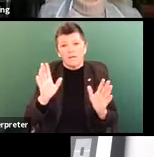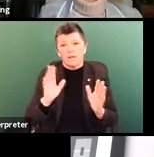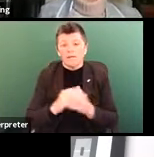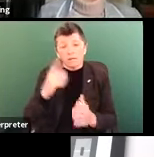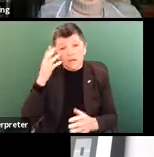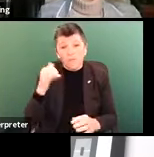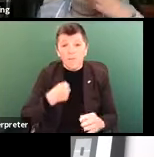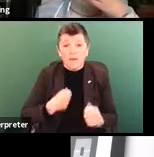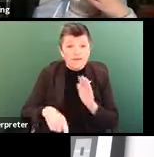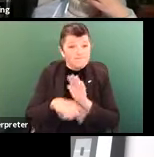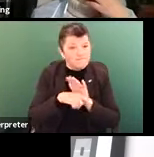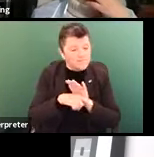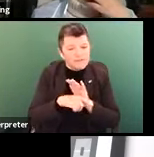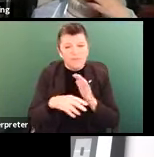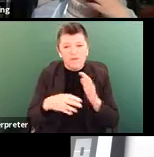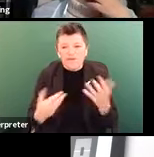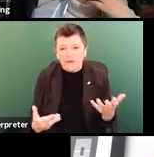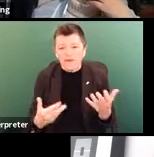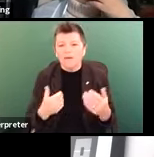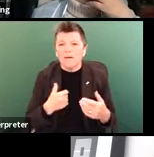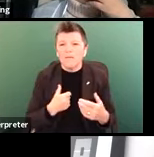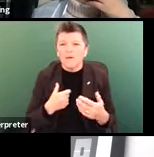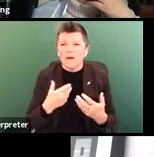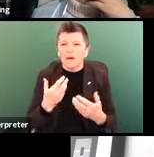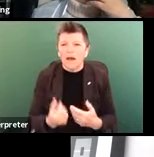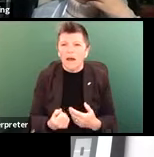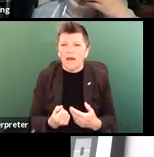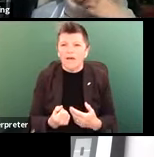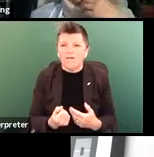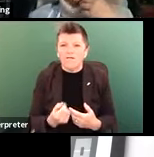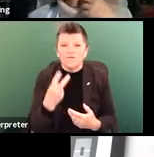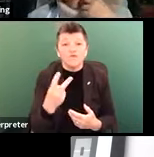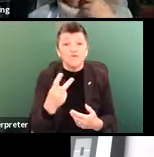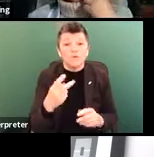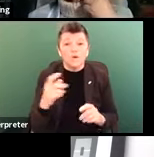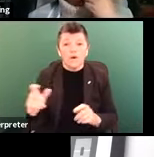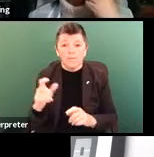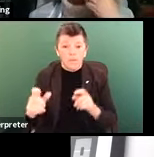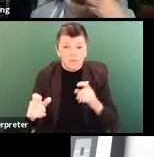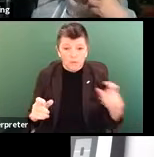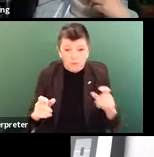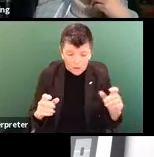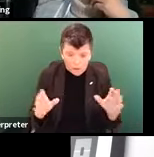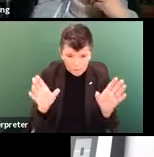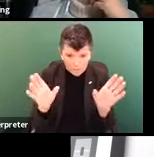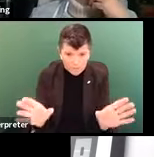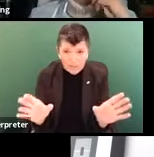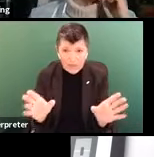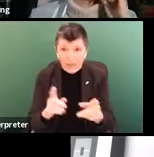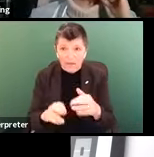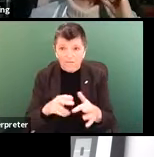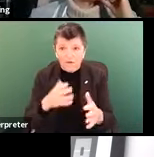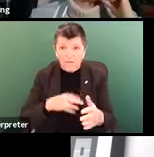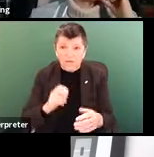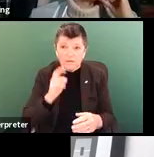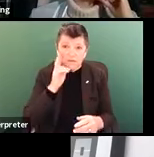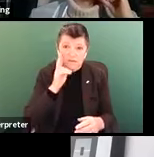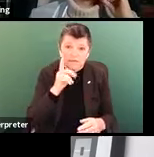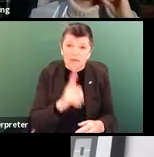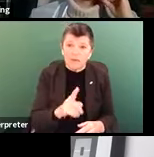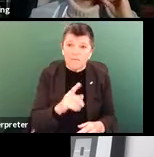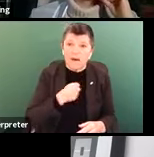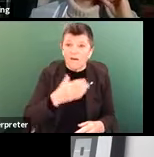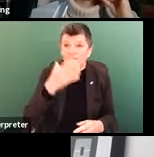pessimistic. Indeed, since I have two computers, I think so if you want to see my face,